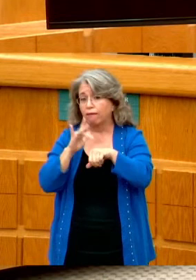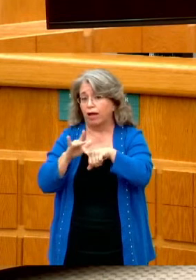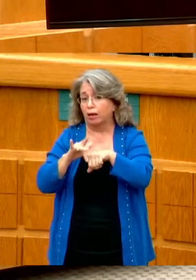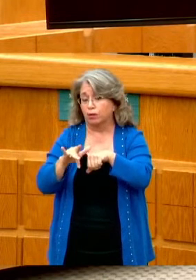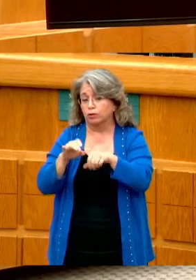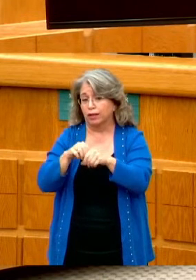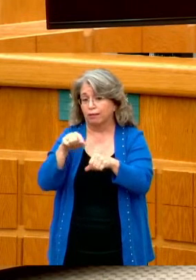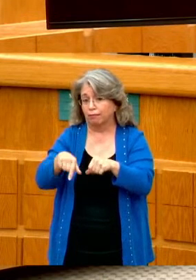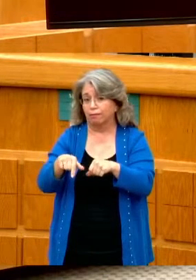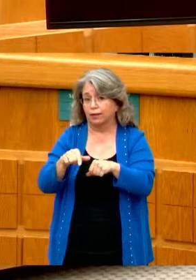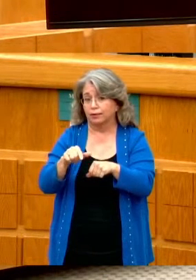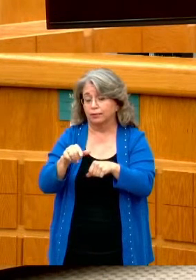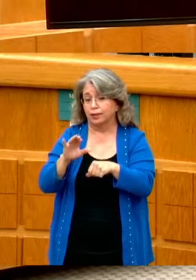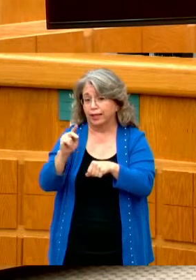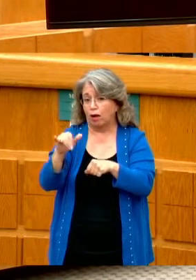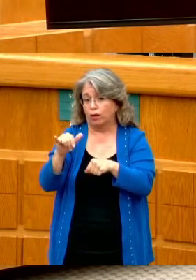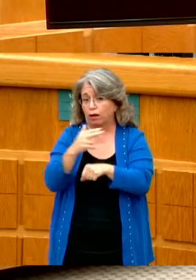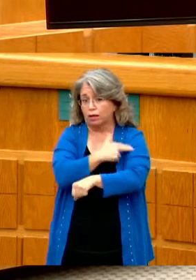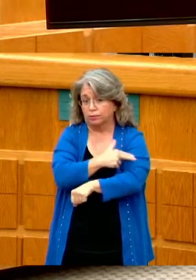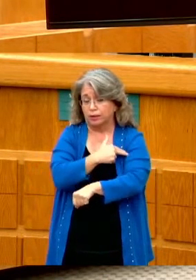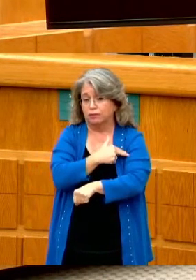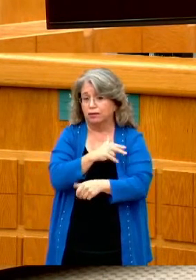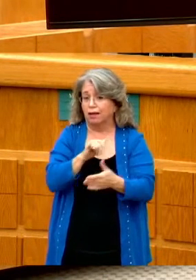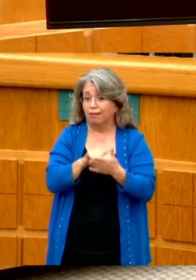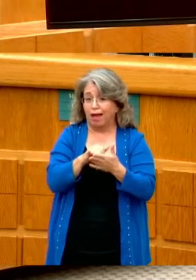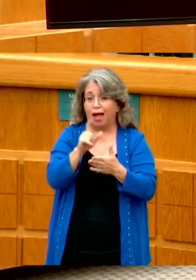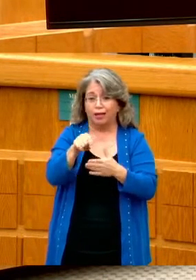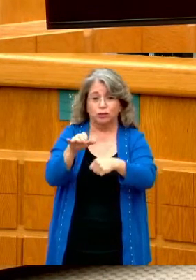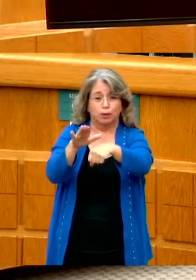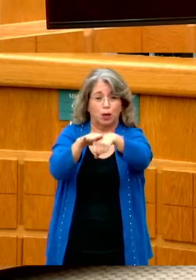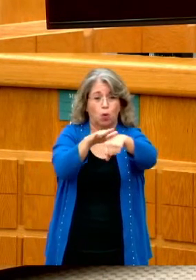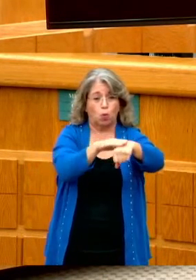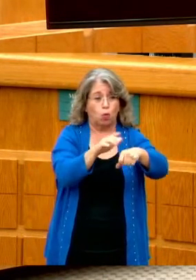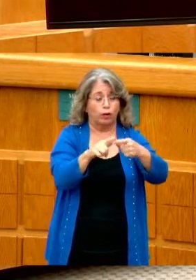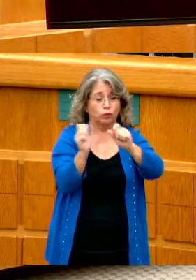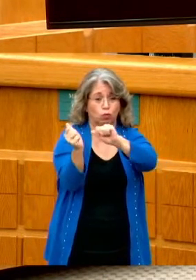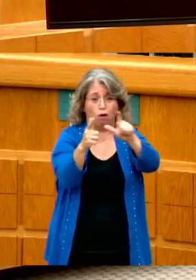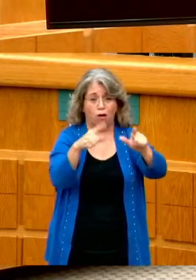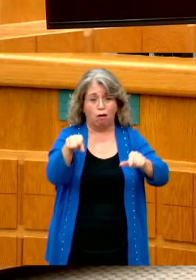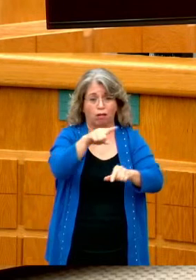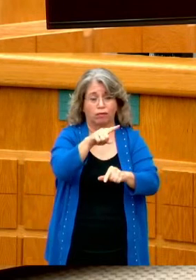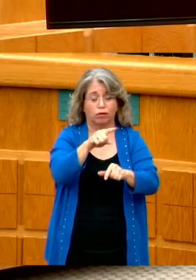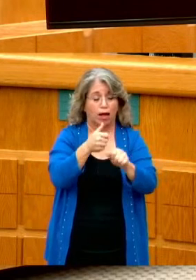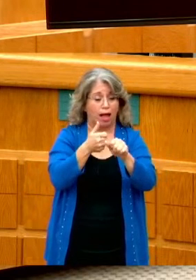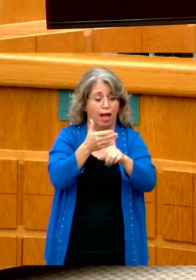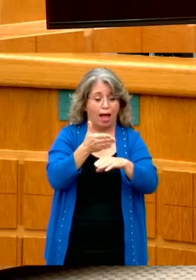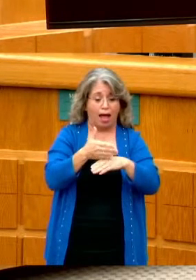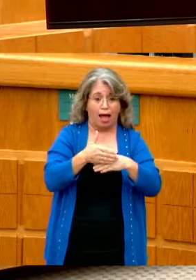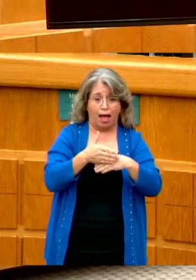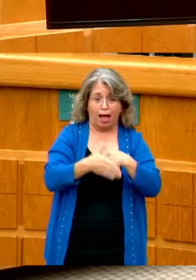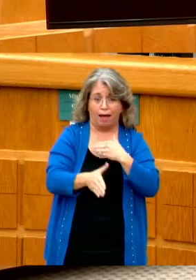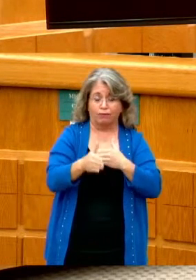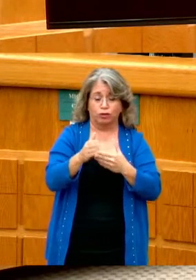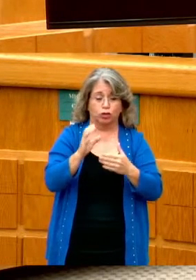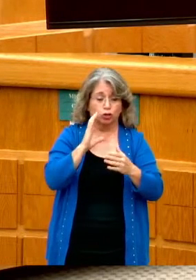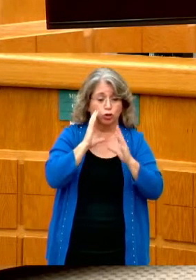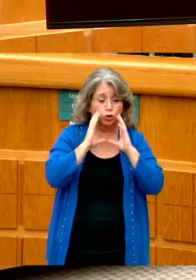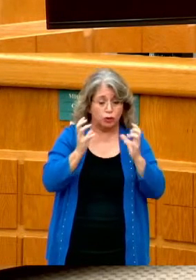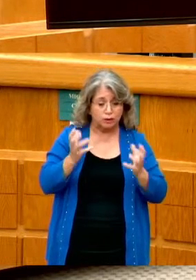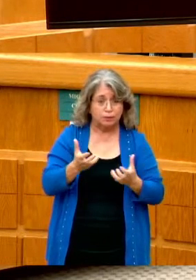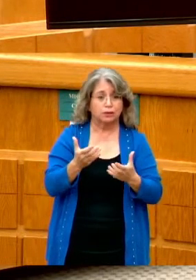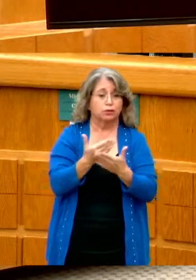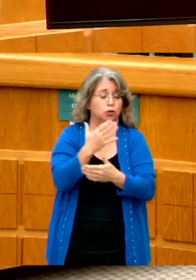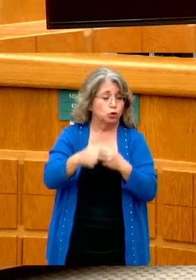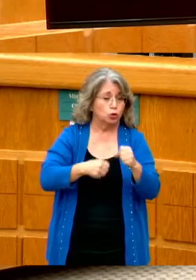That's unnerving, and it should be a warning to all of us that following Christmas and New Year's, we just got to be extra,